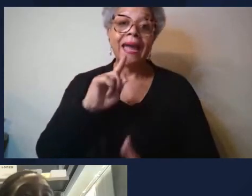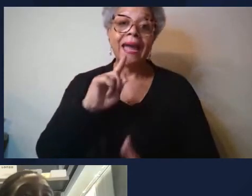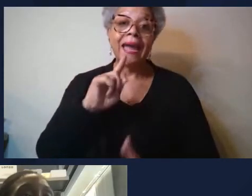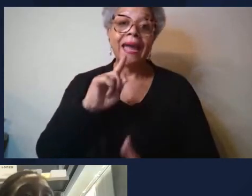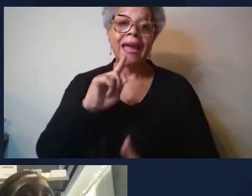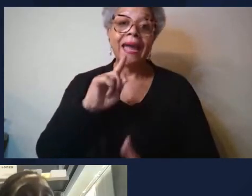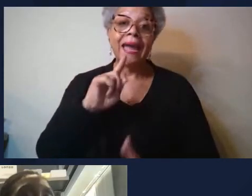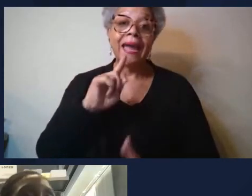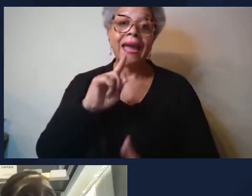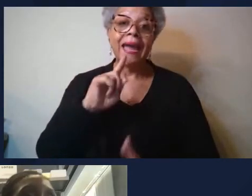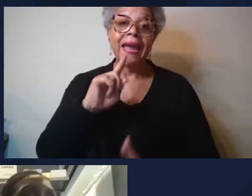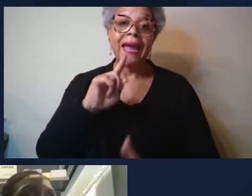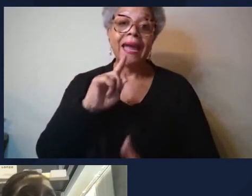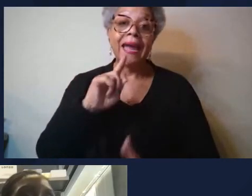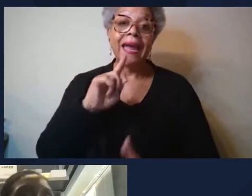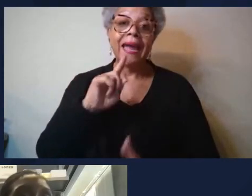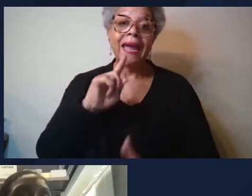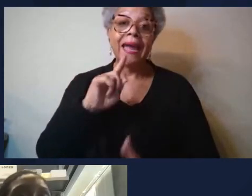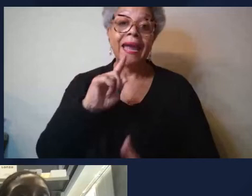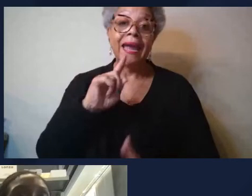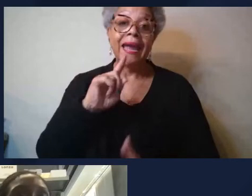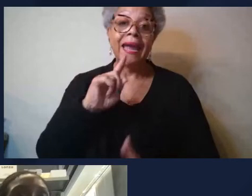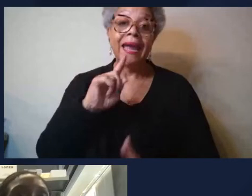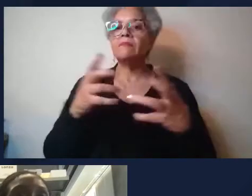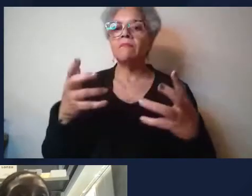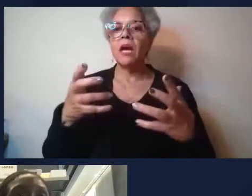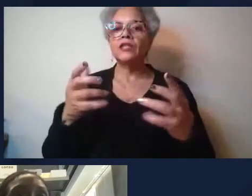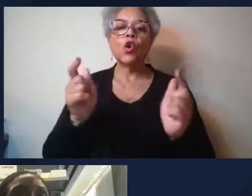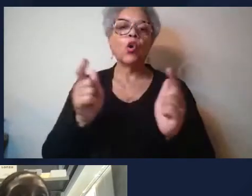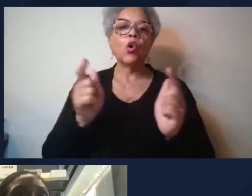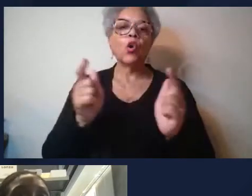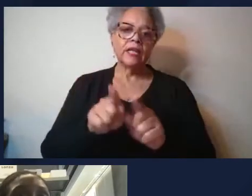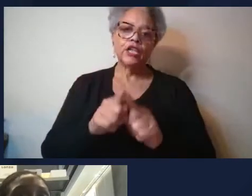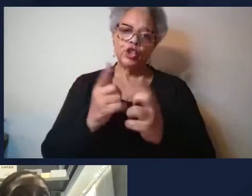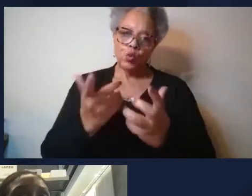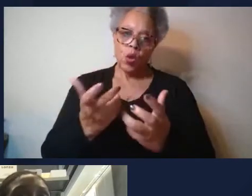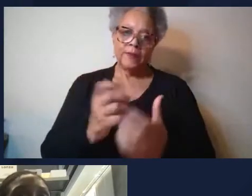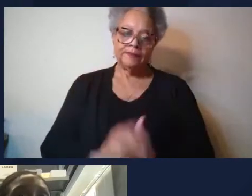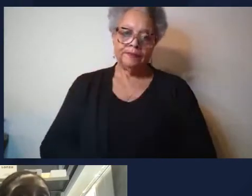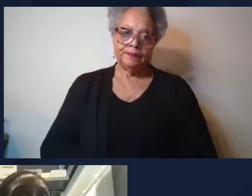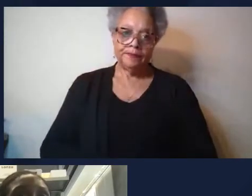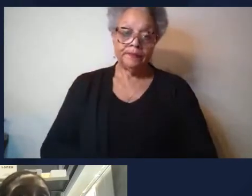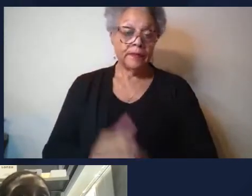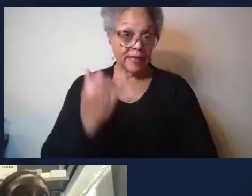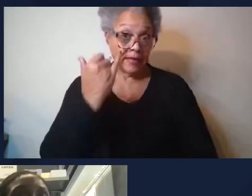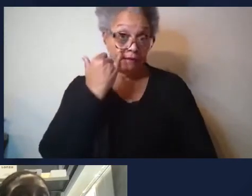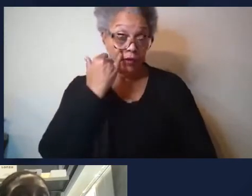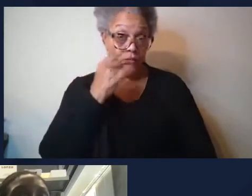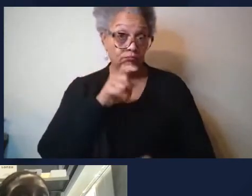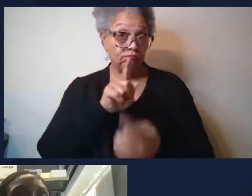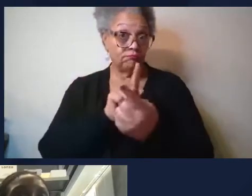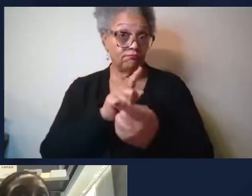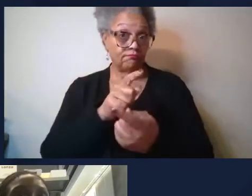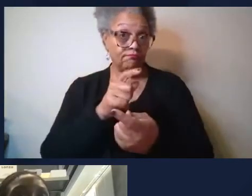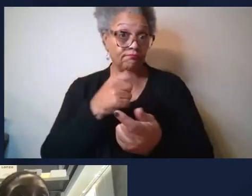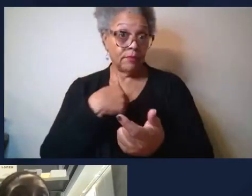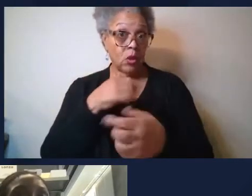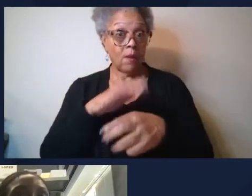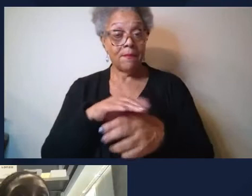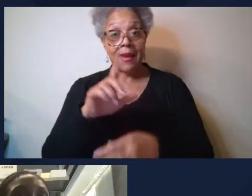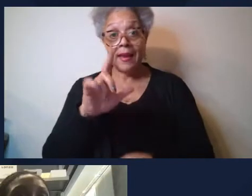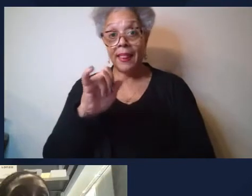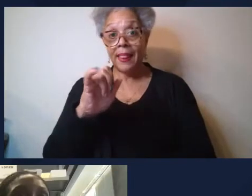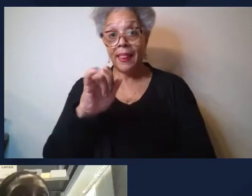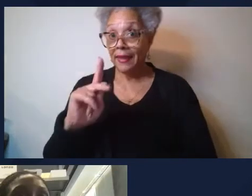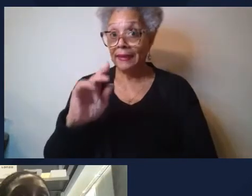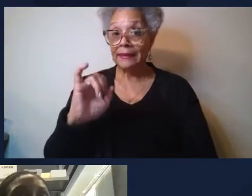you can share as much as you want, and you can share as little as you want. Now, if you encounter me on my LinkedIn or my YouTube,